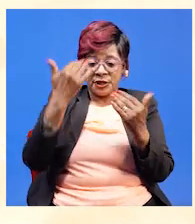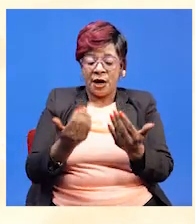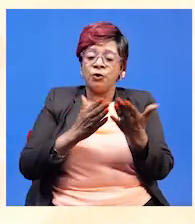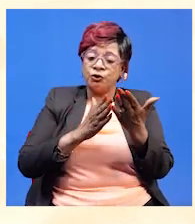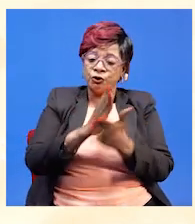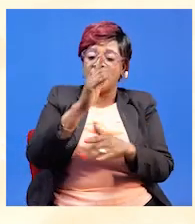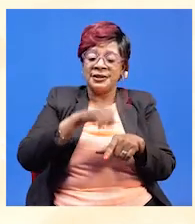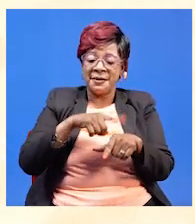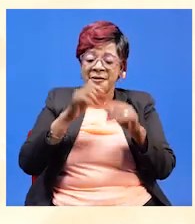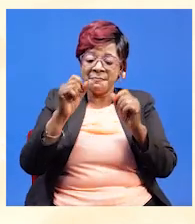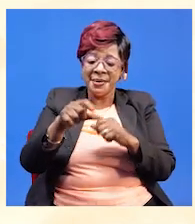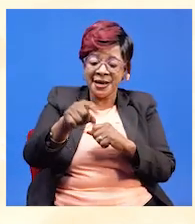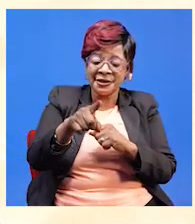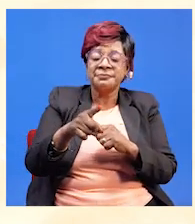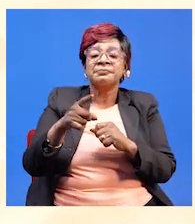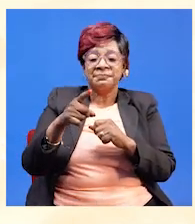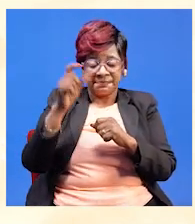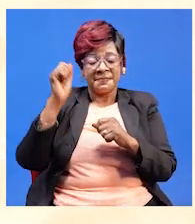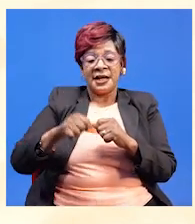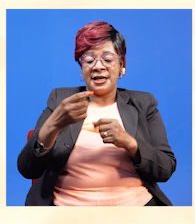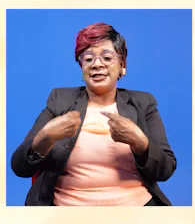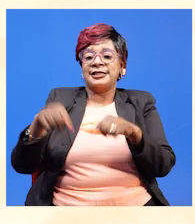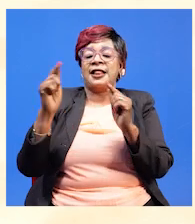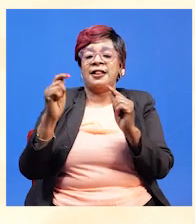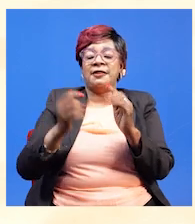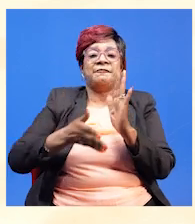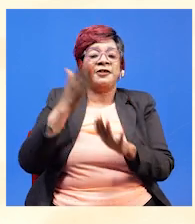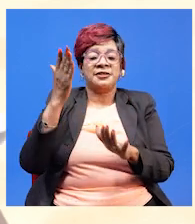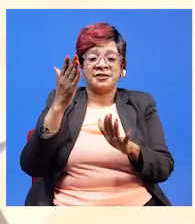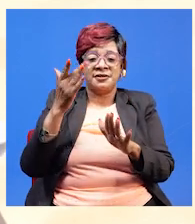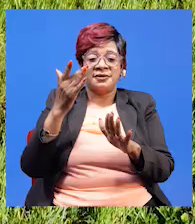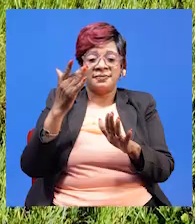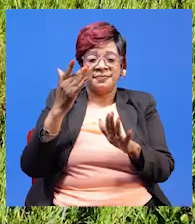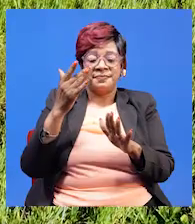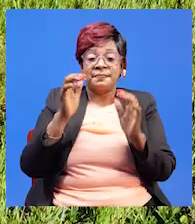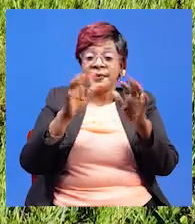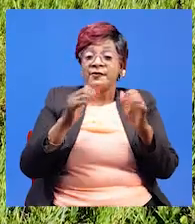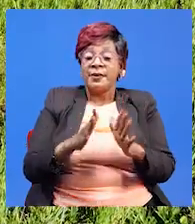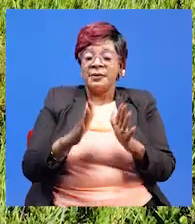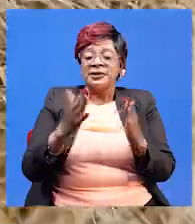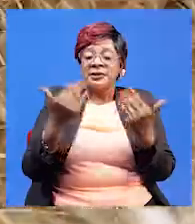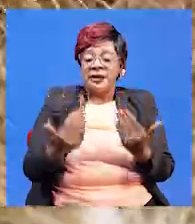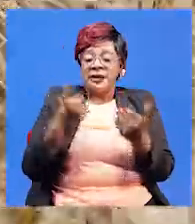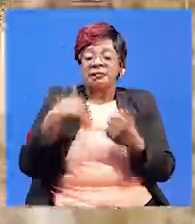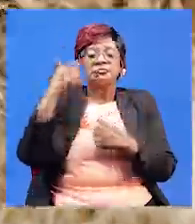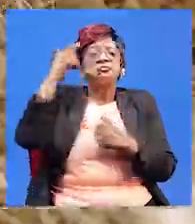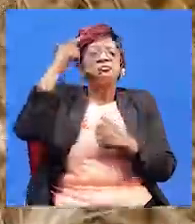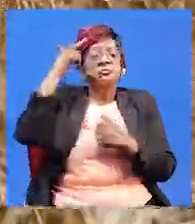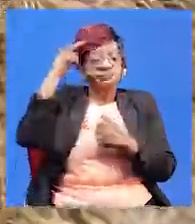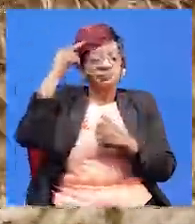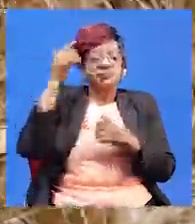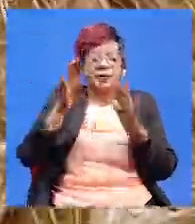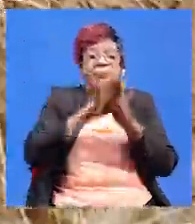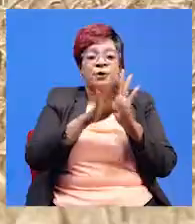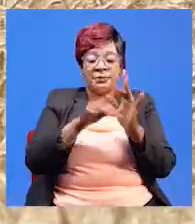na uhakika ya kwamba nikilima niko na pahali pa kuhusia, maana wako na AFA kama mtetezi wao. Farmers are optimistic, and the